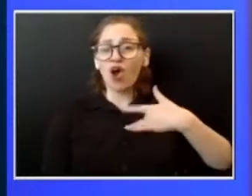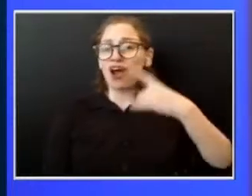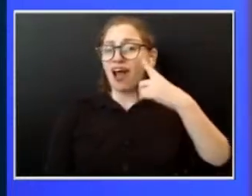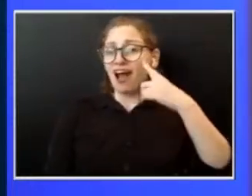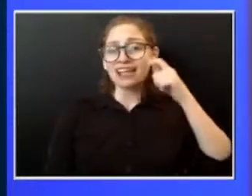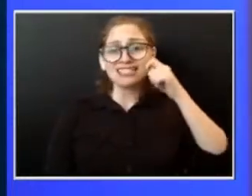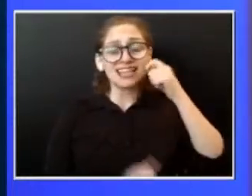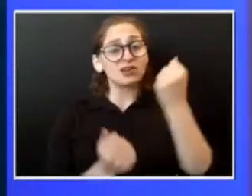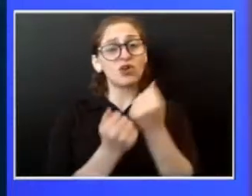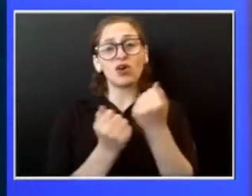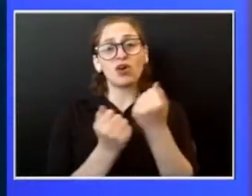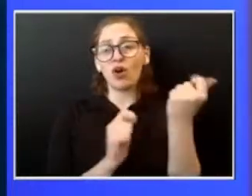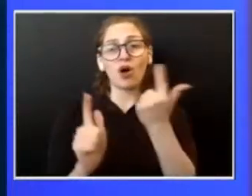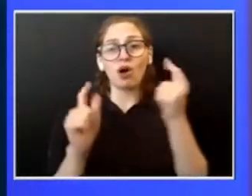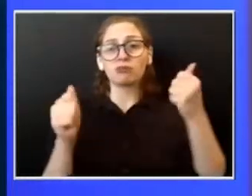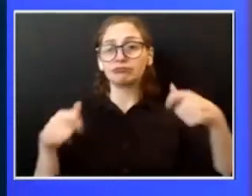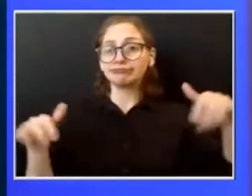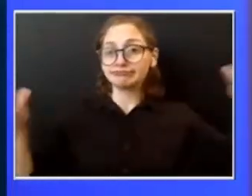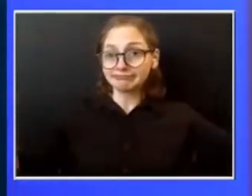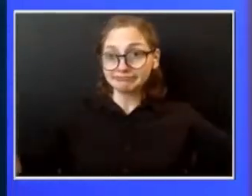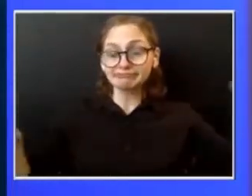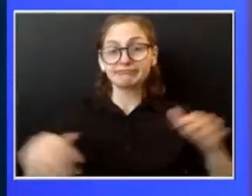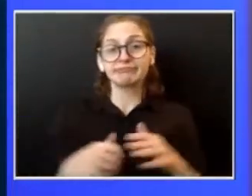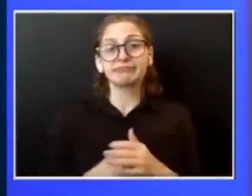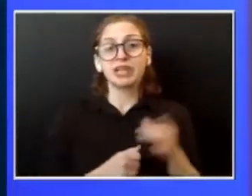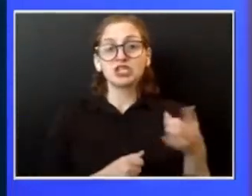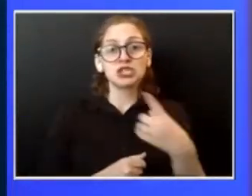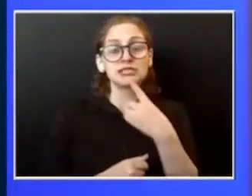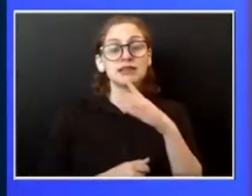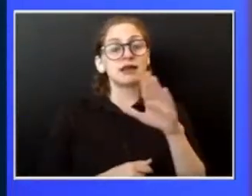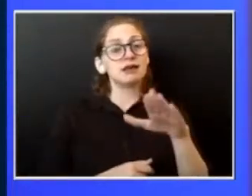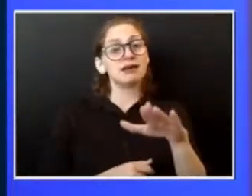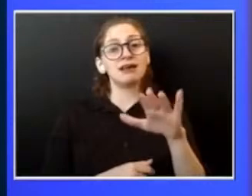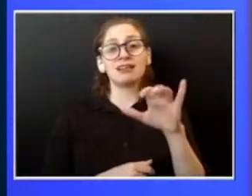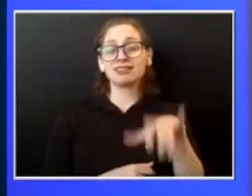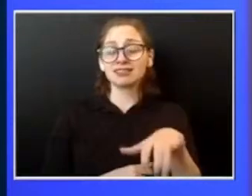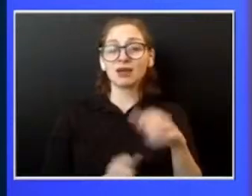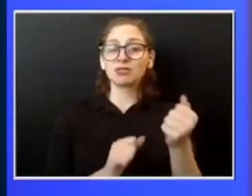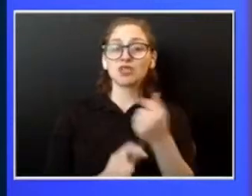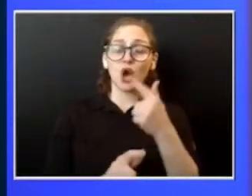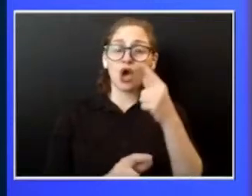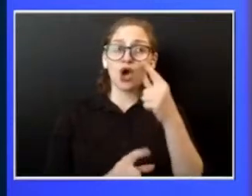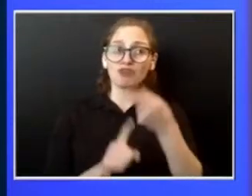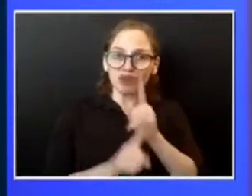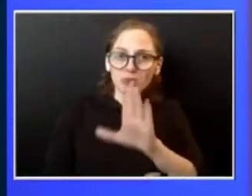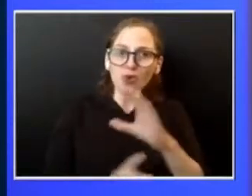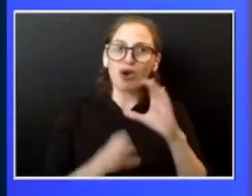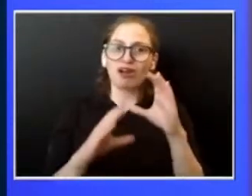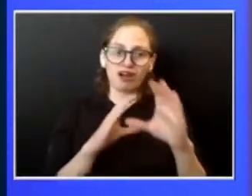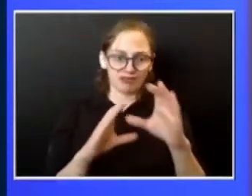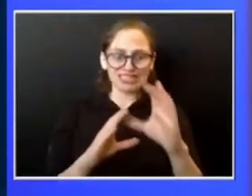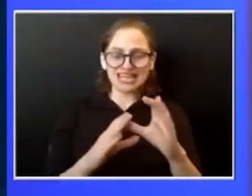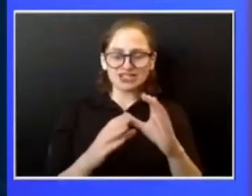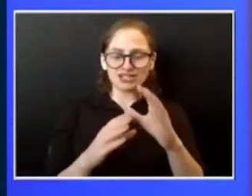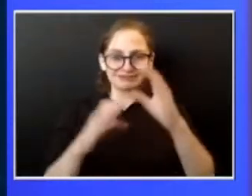etc. And she said, Steve, that was all because of your conversation, educating him about